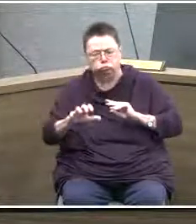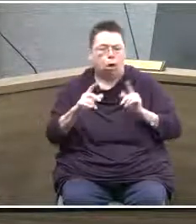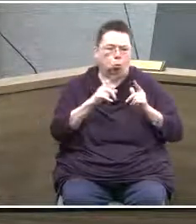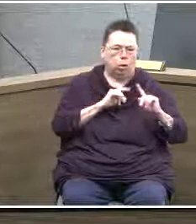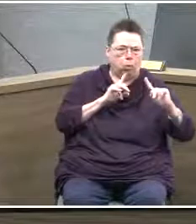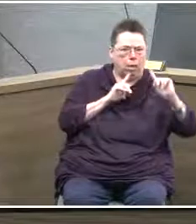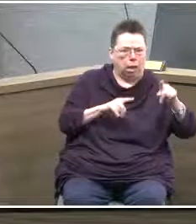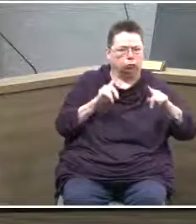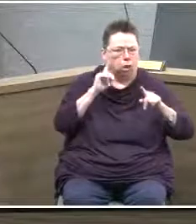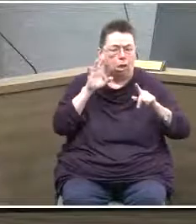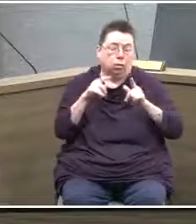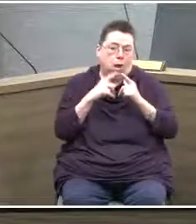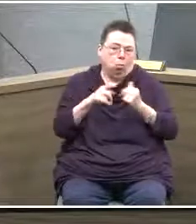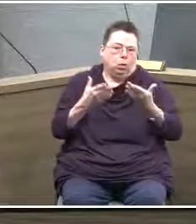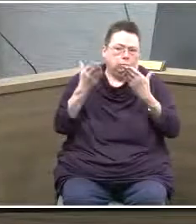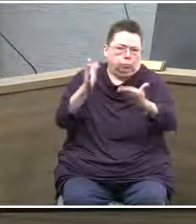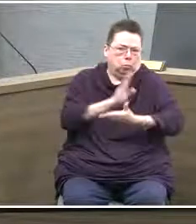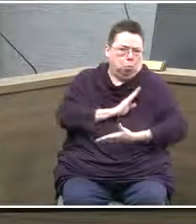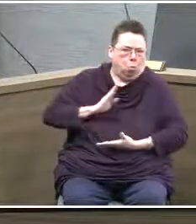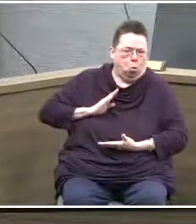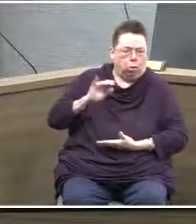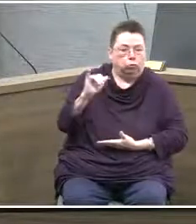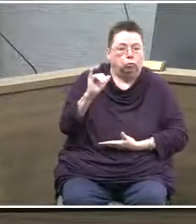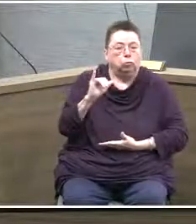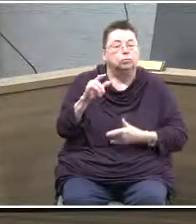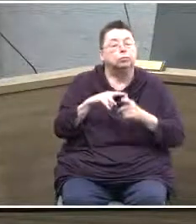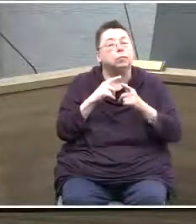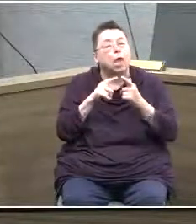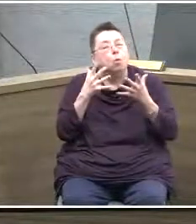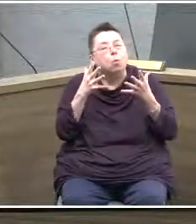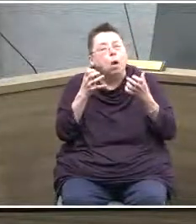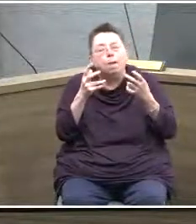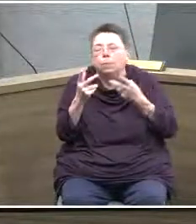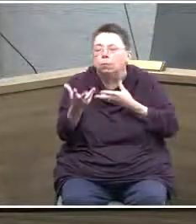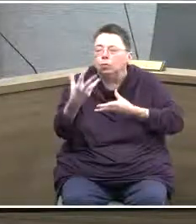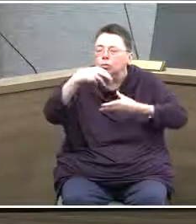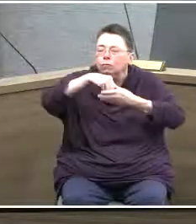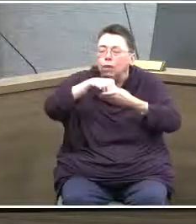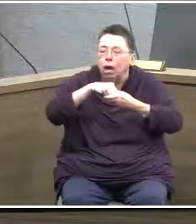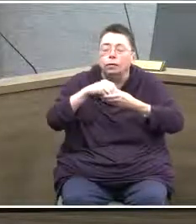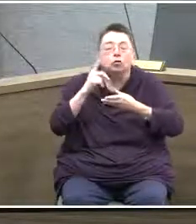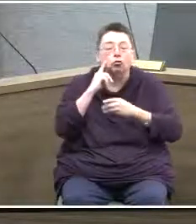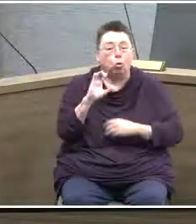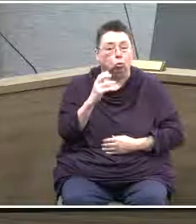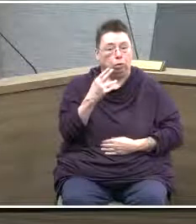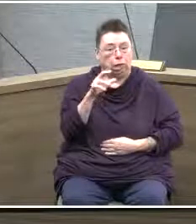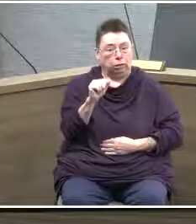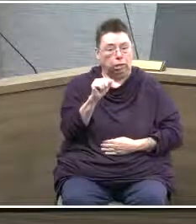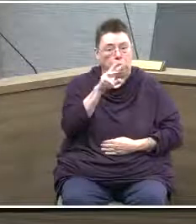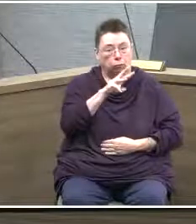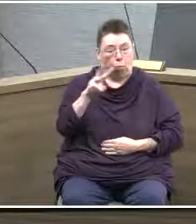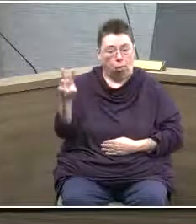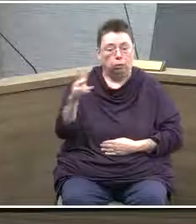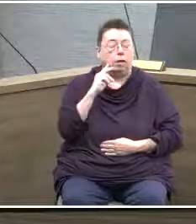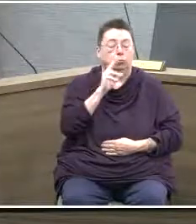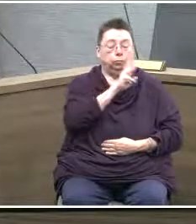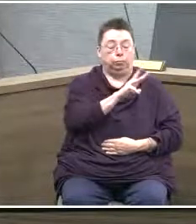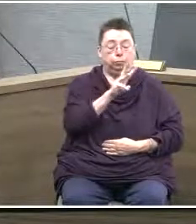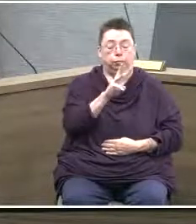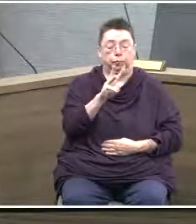encourage participation in this process, we're making a variety of information available on CHA's website at